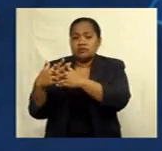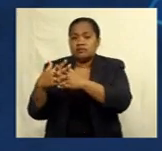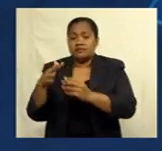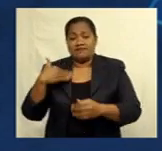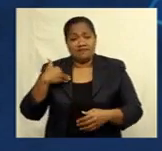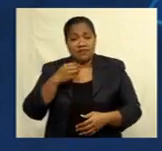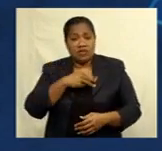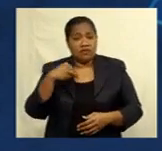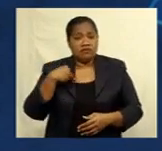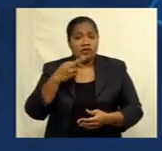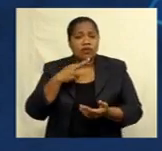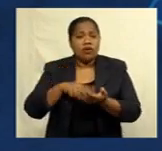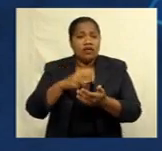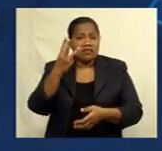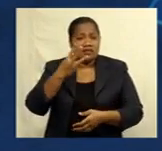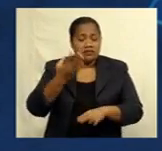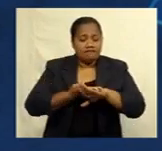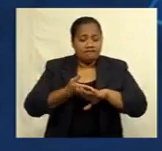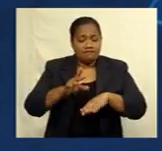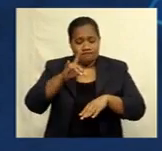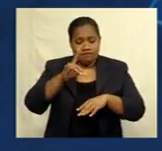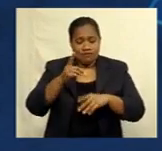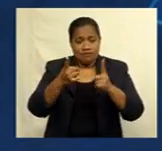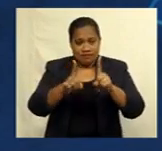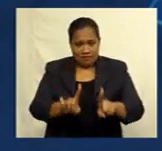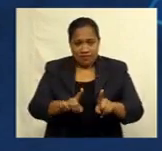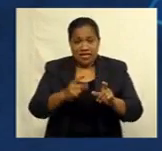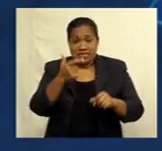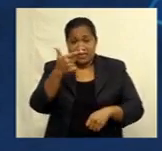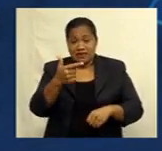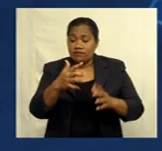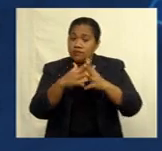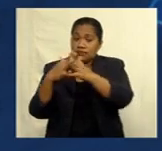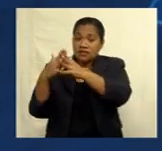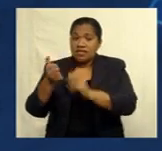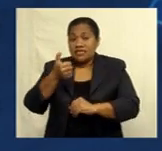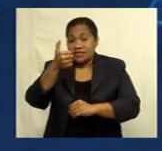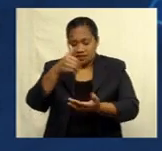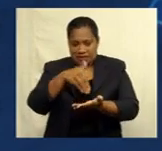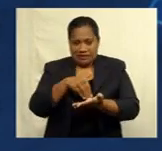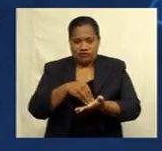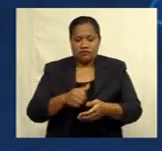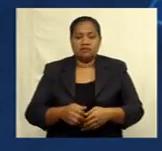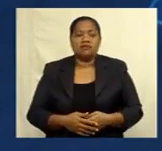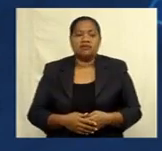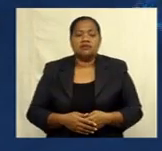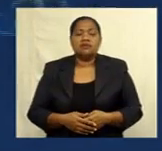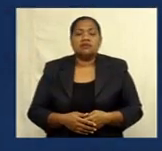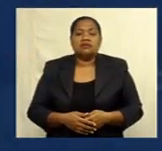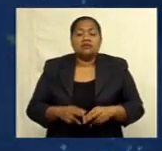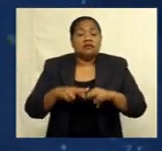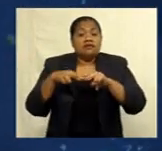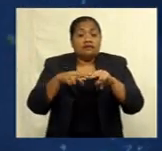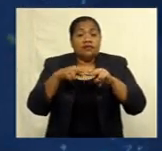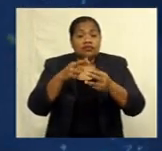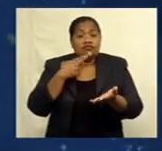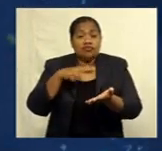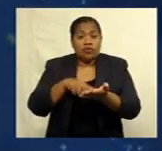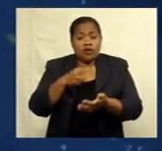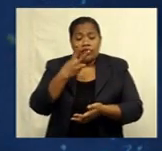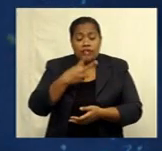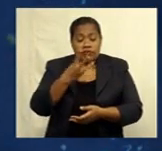also recorded 13 new deaths. 7 are from the West and 6 from the Central Division. Fiji has recorded